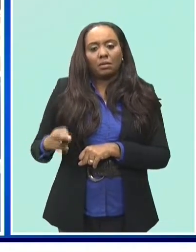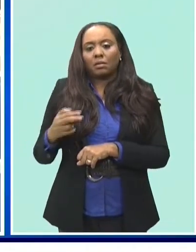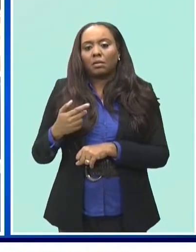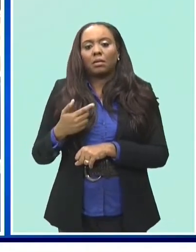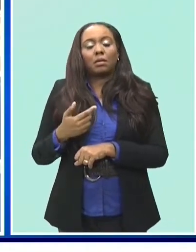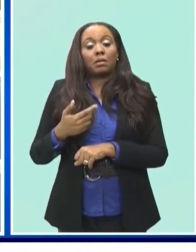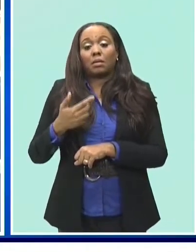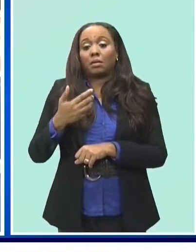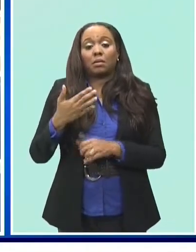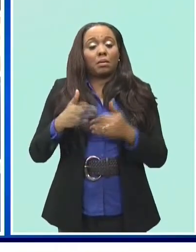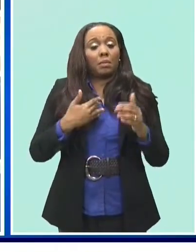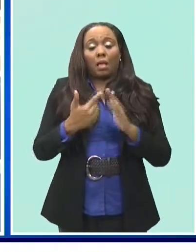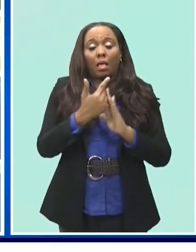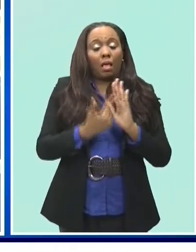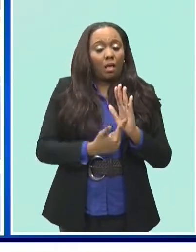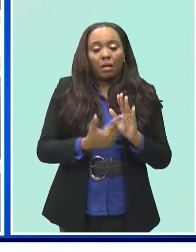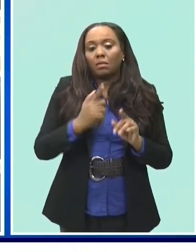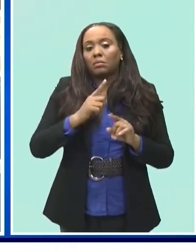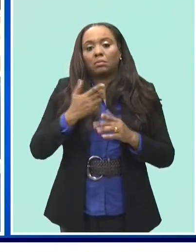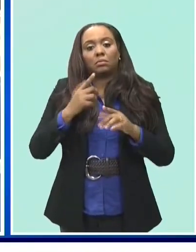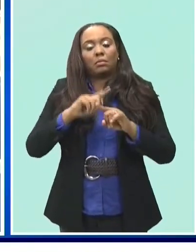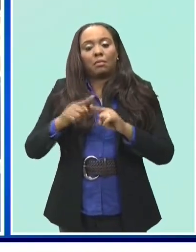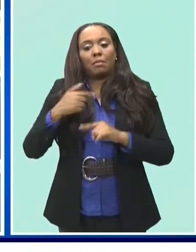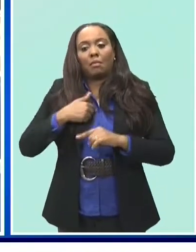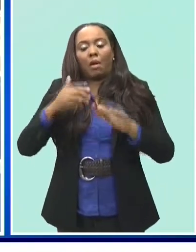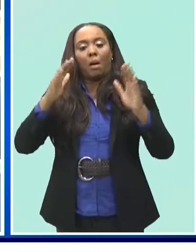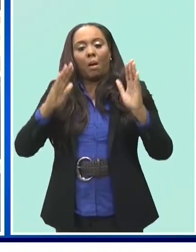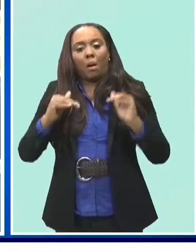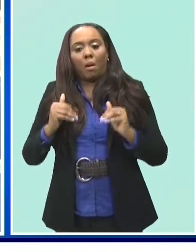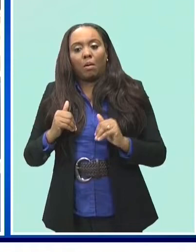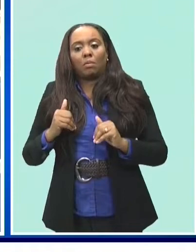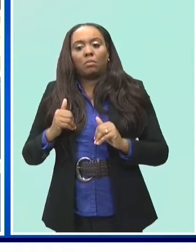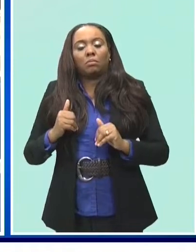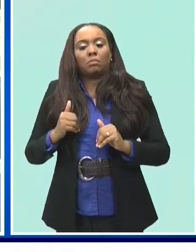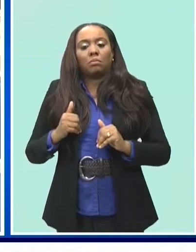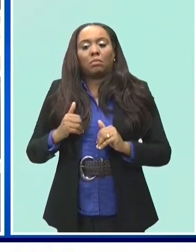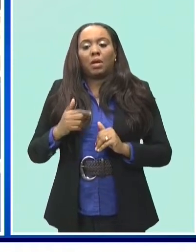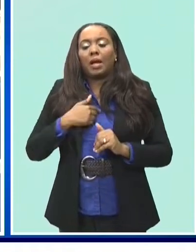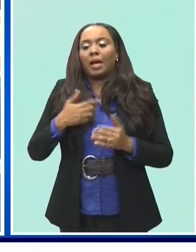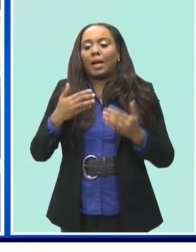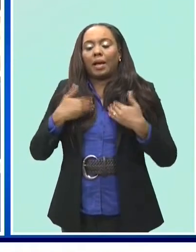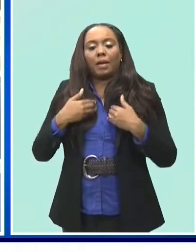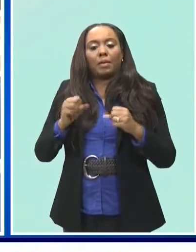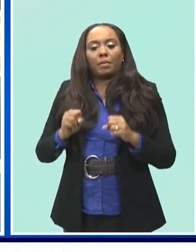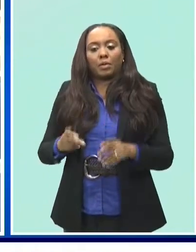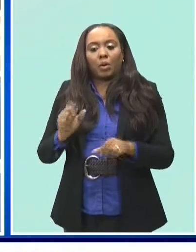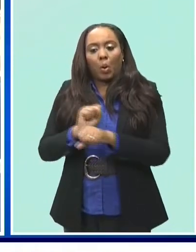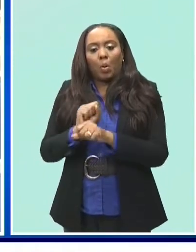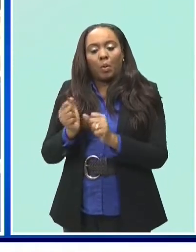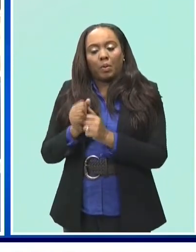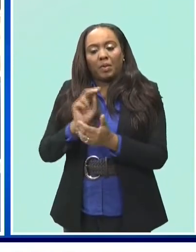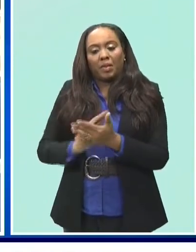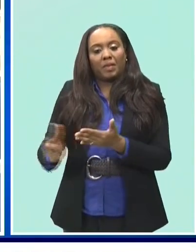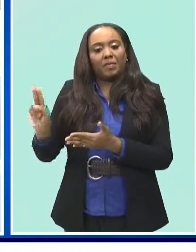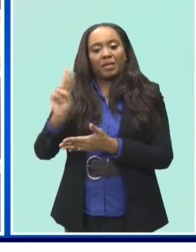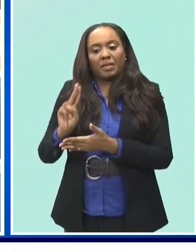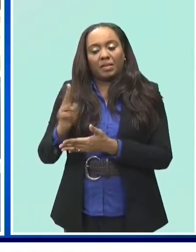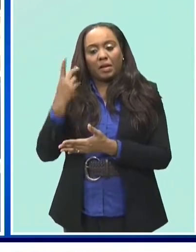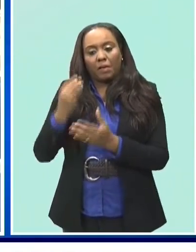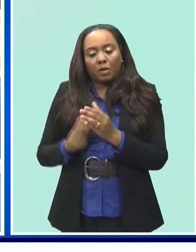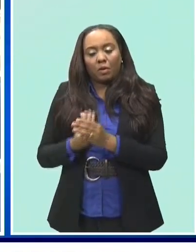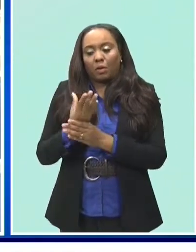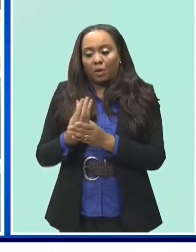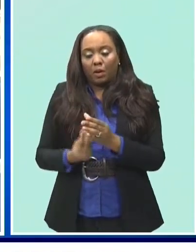it now. But I would hate for myself to be able to miss the opportunity to work with the university and others in the development of